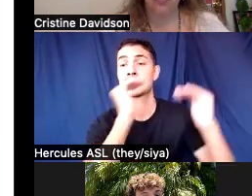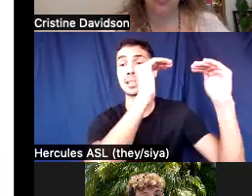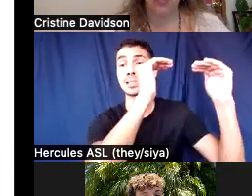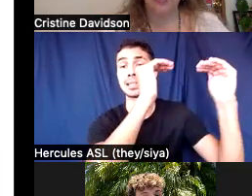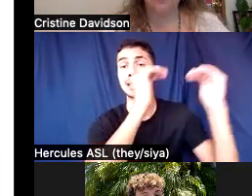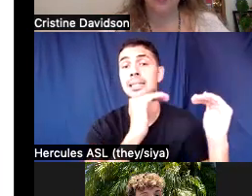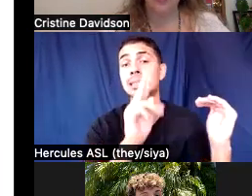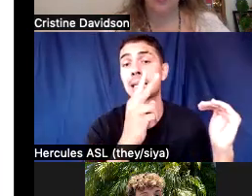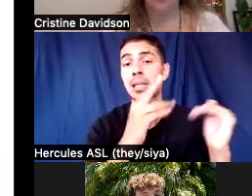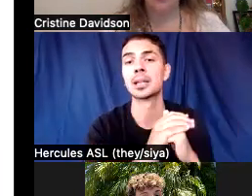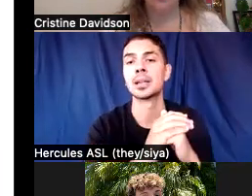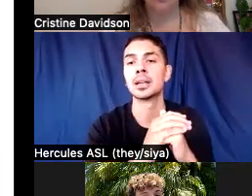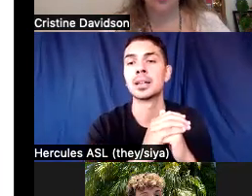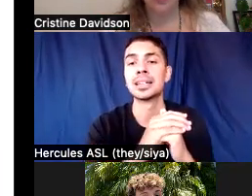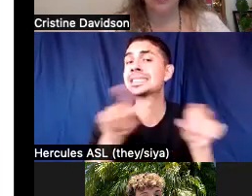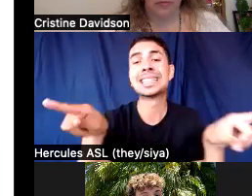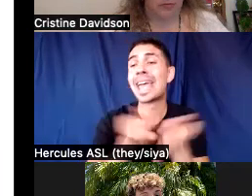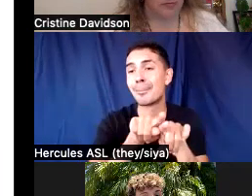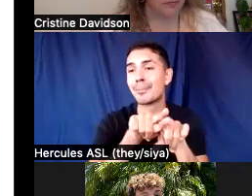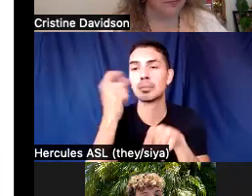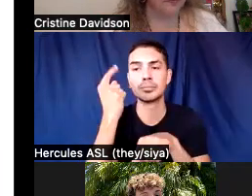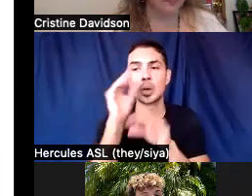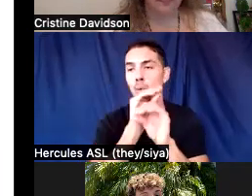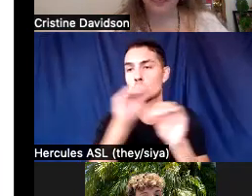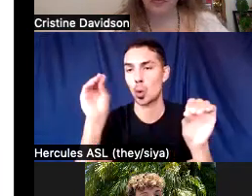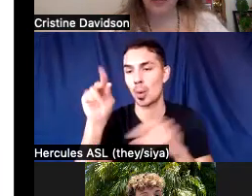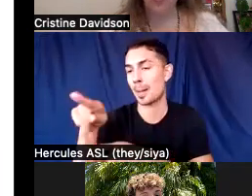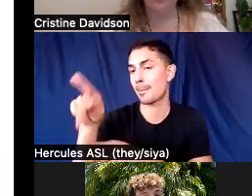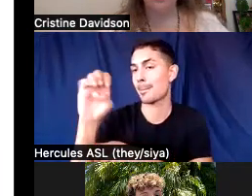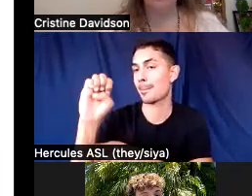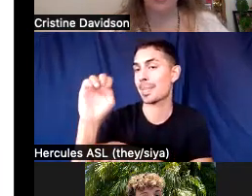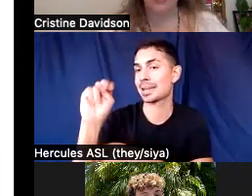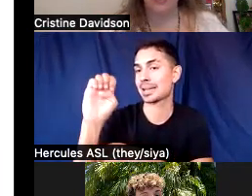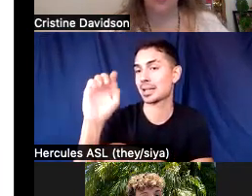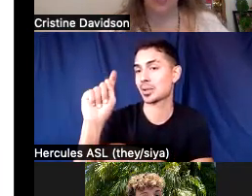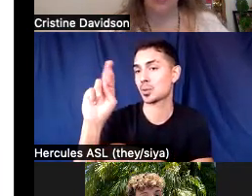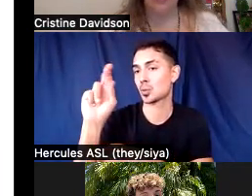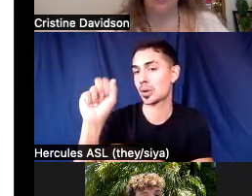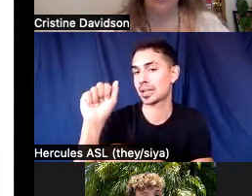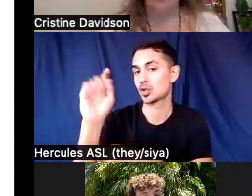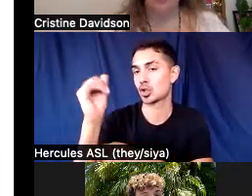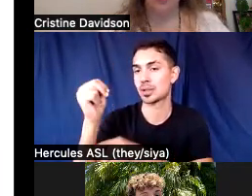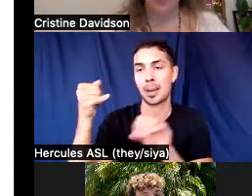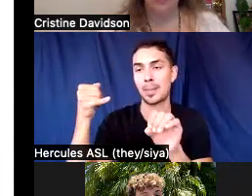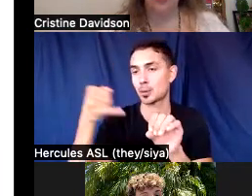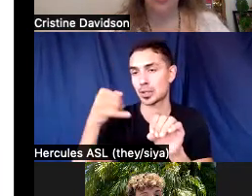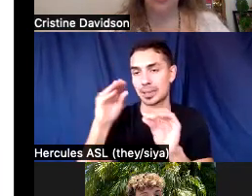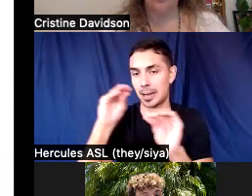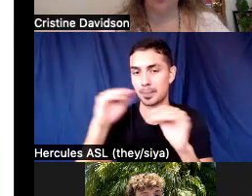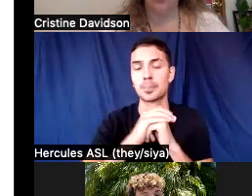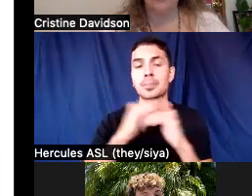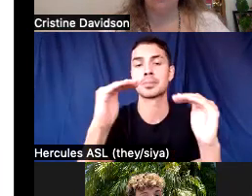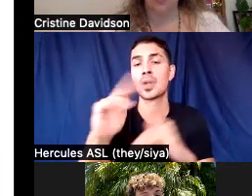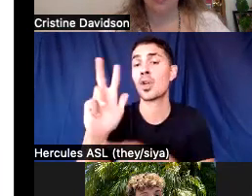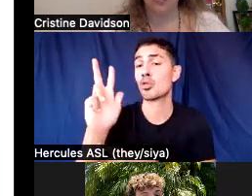penetration, right? 3rd degree would be a felony as well, with penetration,